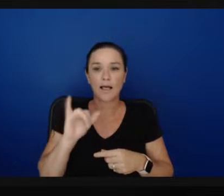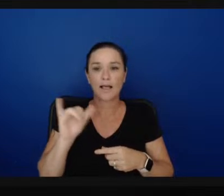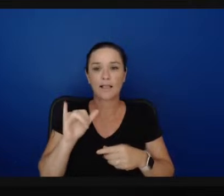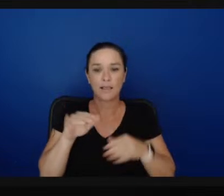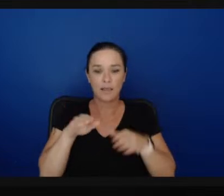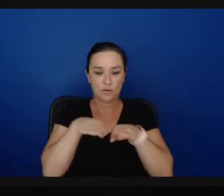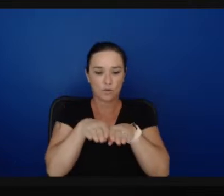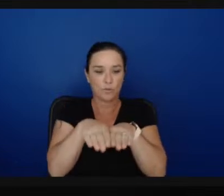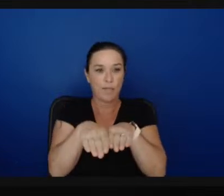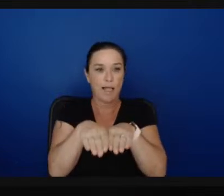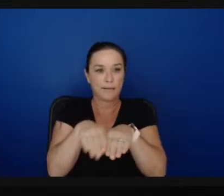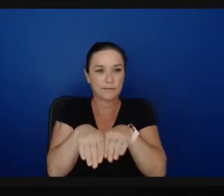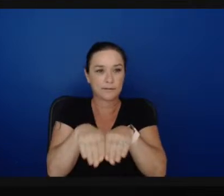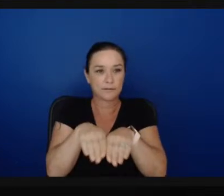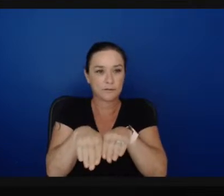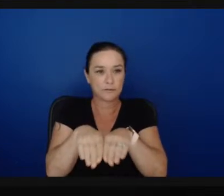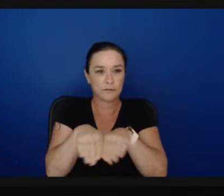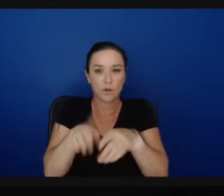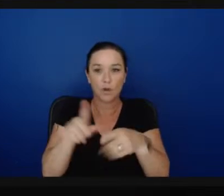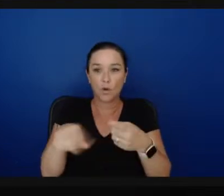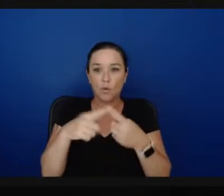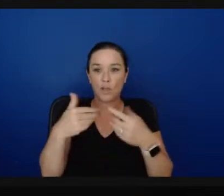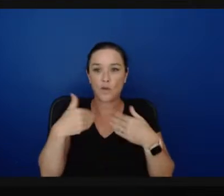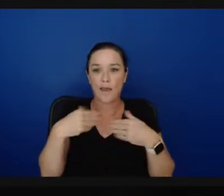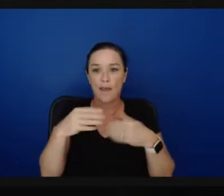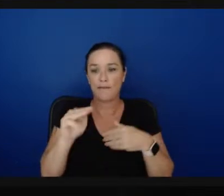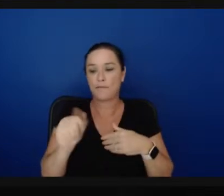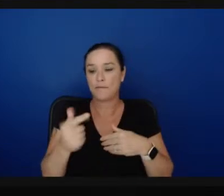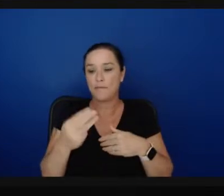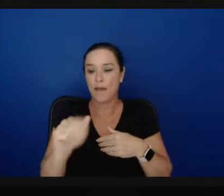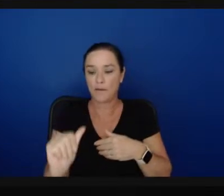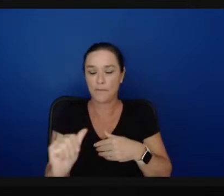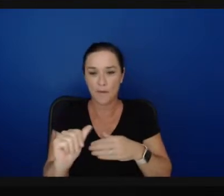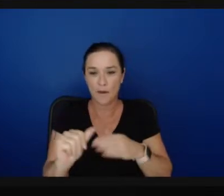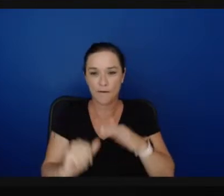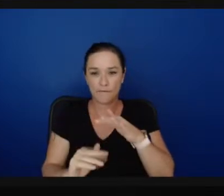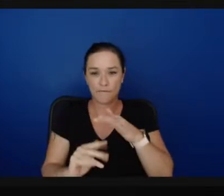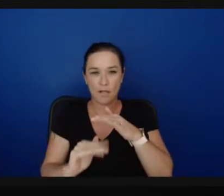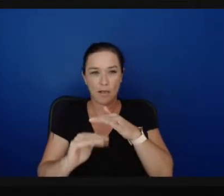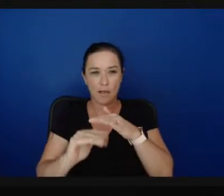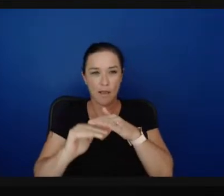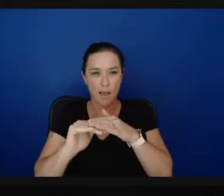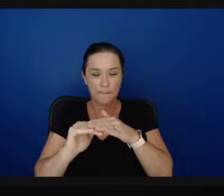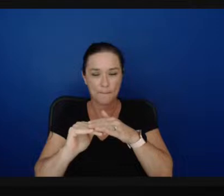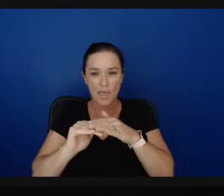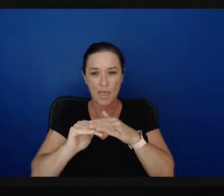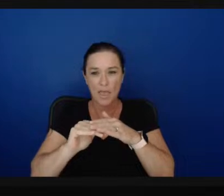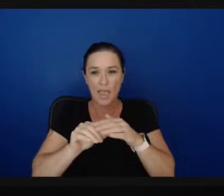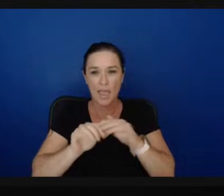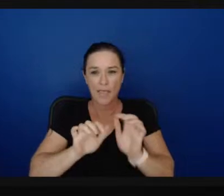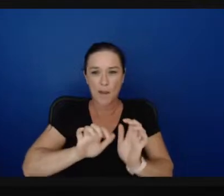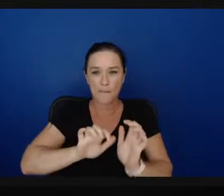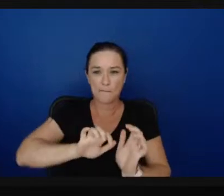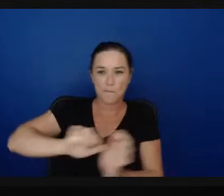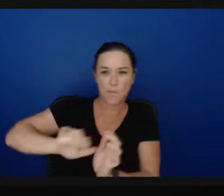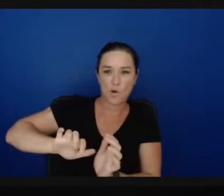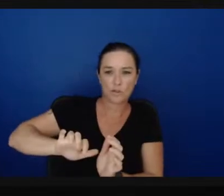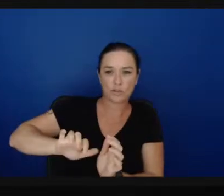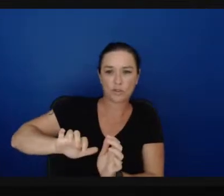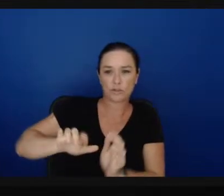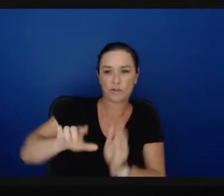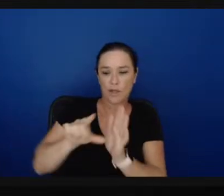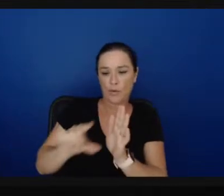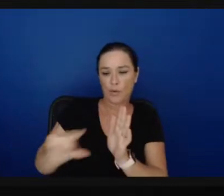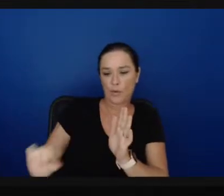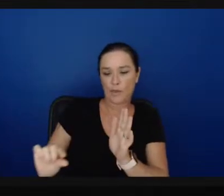moving, where you have magma filling within Kilauea. It pushes sideways, and that causes the side